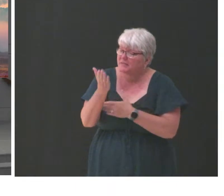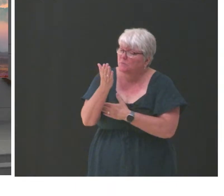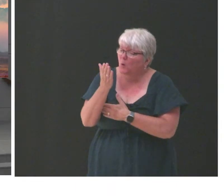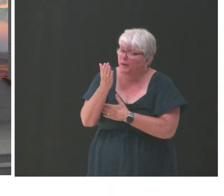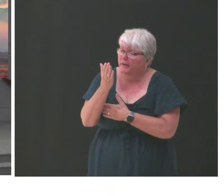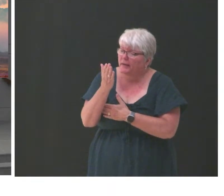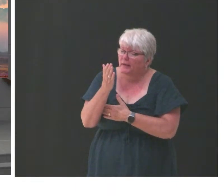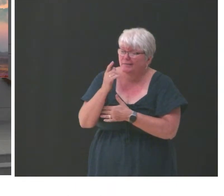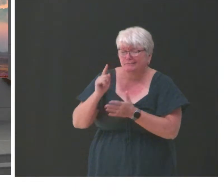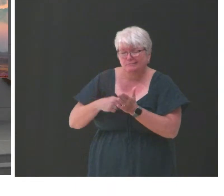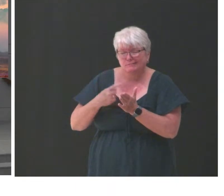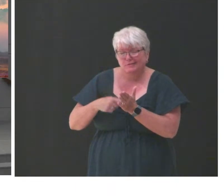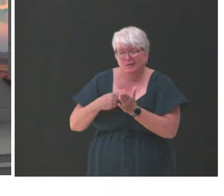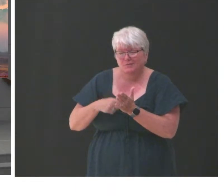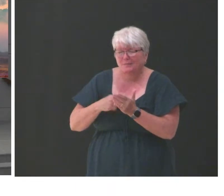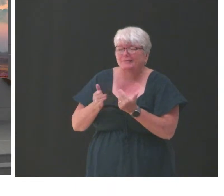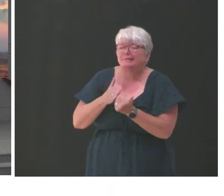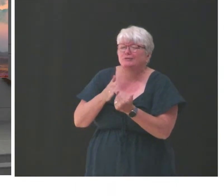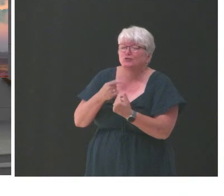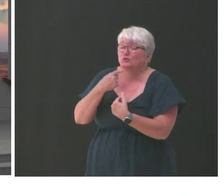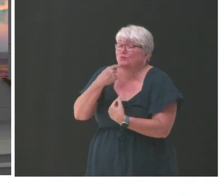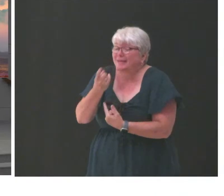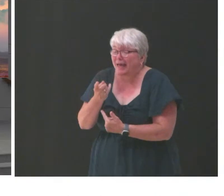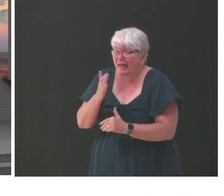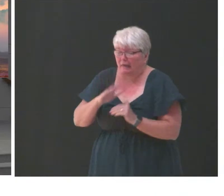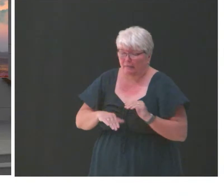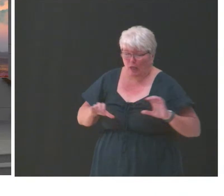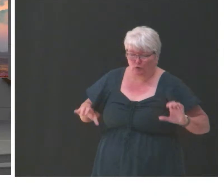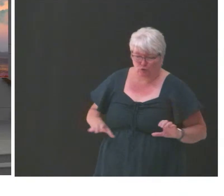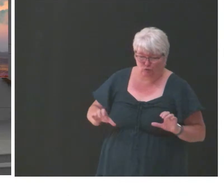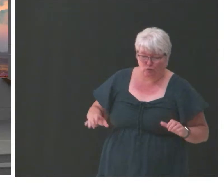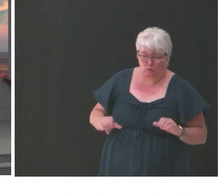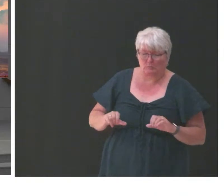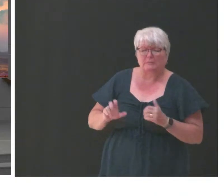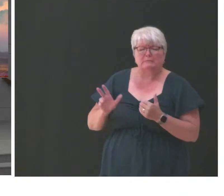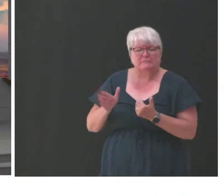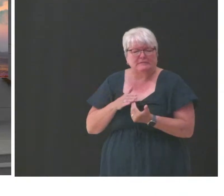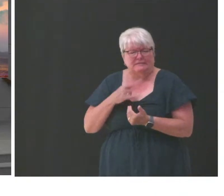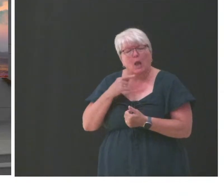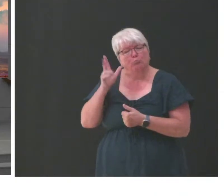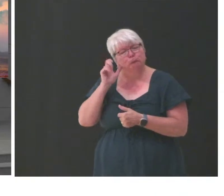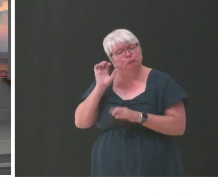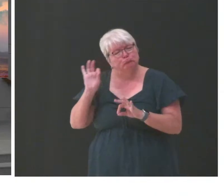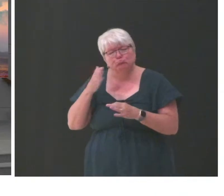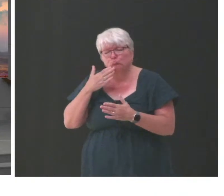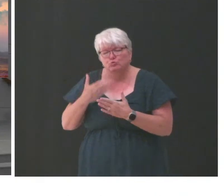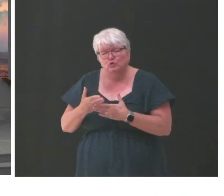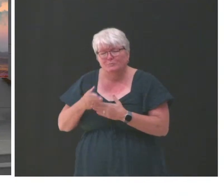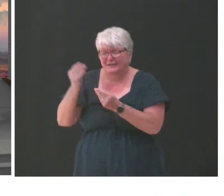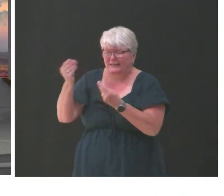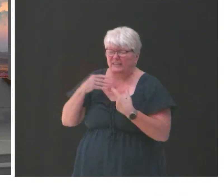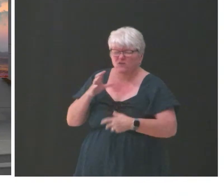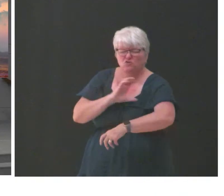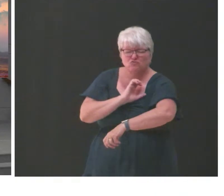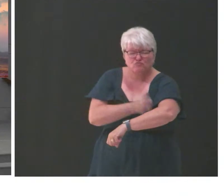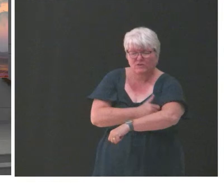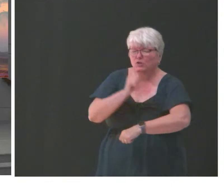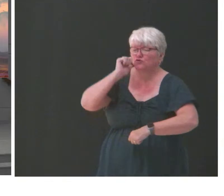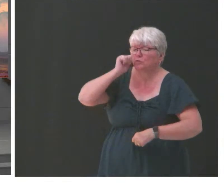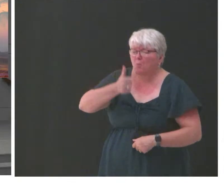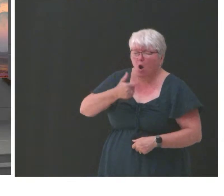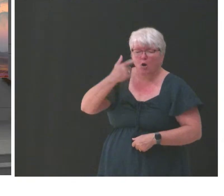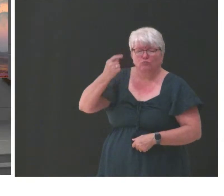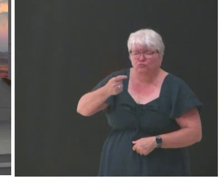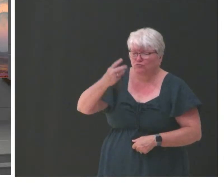they are sometimes so much easier to say than to do. And it's easy to say, that sounds really good. God, give us a strength tomorrow and Tuesday